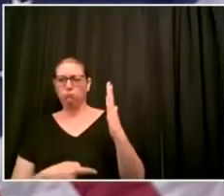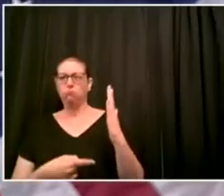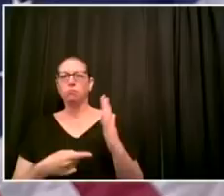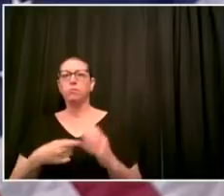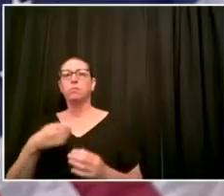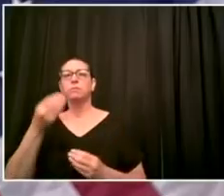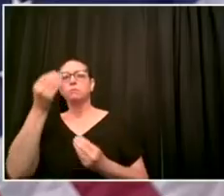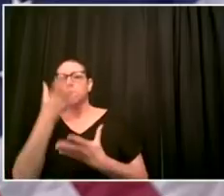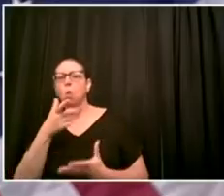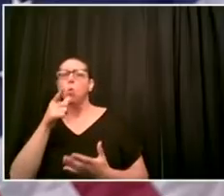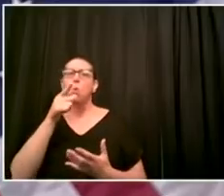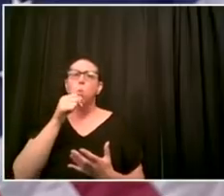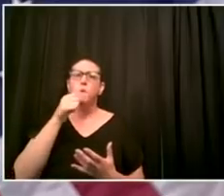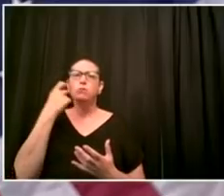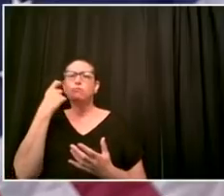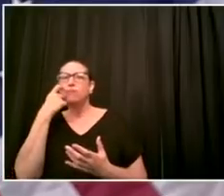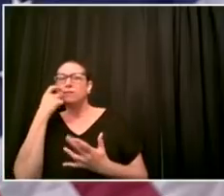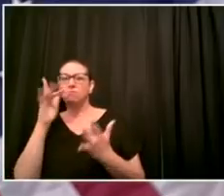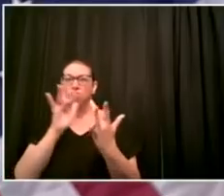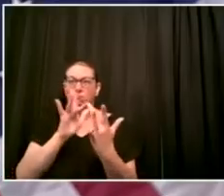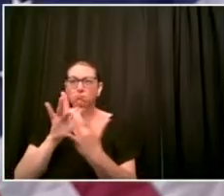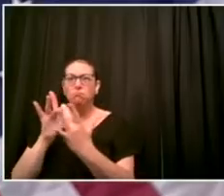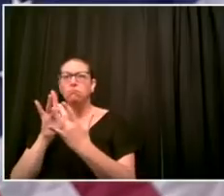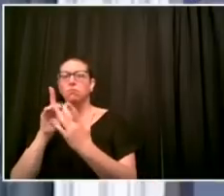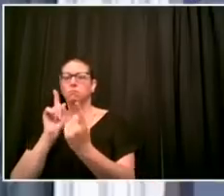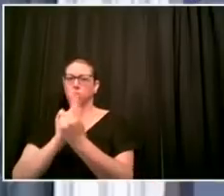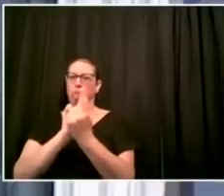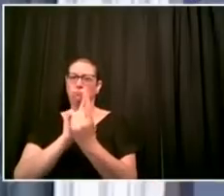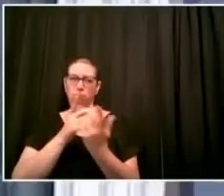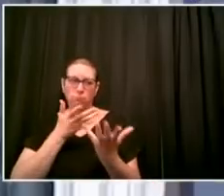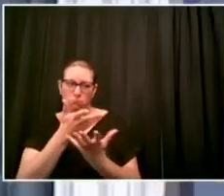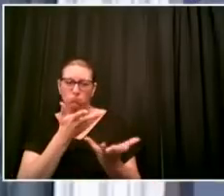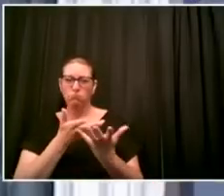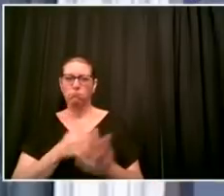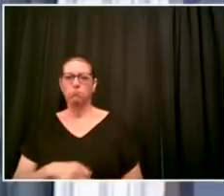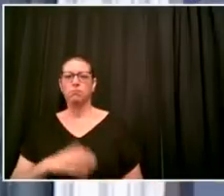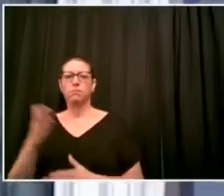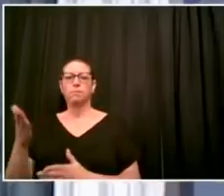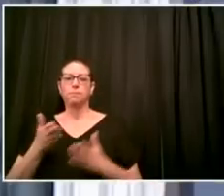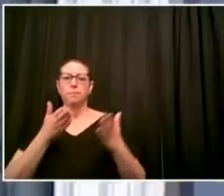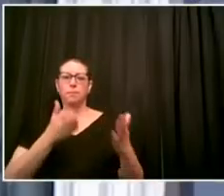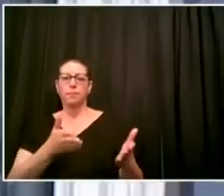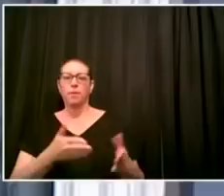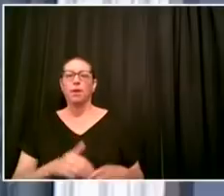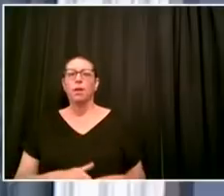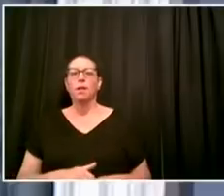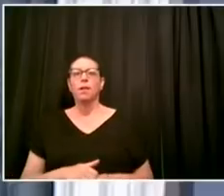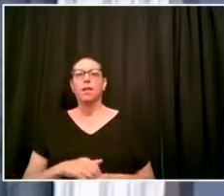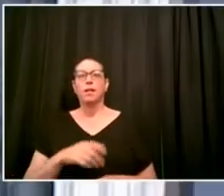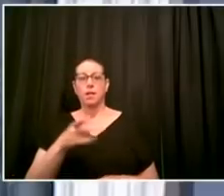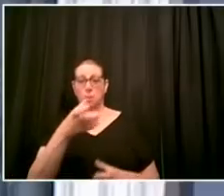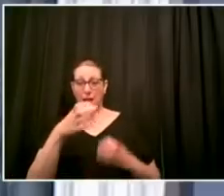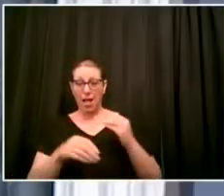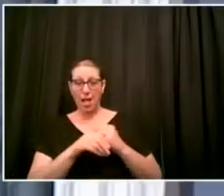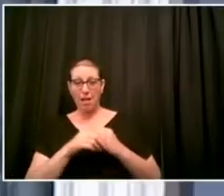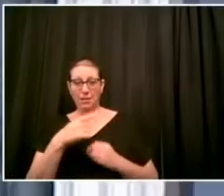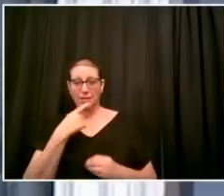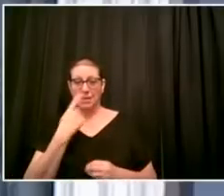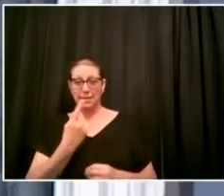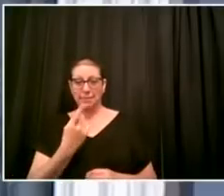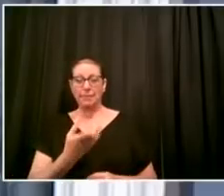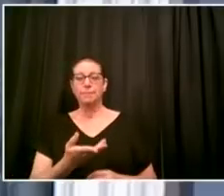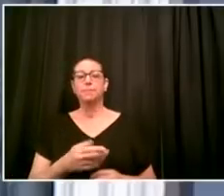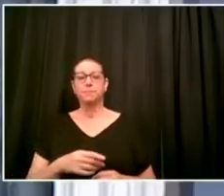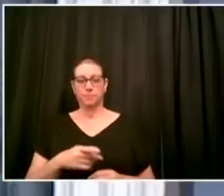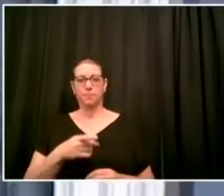in the vast majority of cases. Ted, would you like to add? Yeah, I think you covered all of the key points, Mr. Mayor. I would just add two things. First is